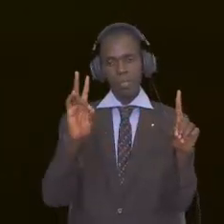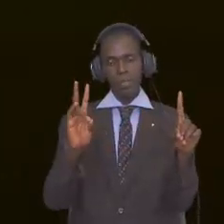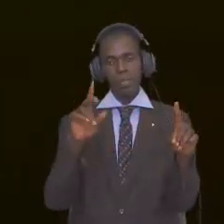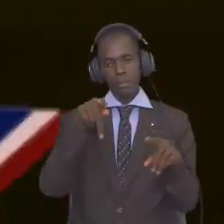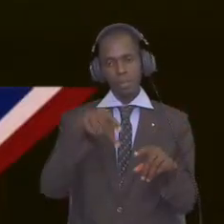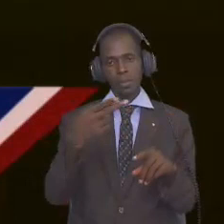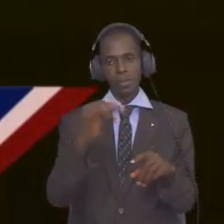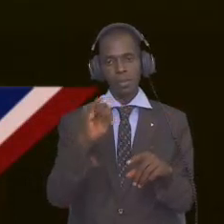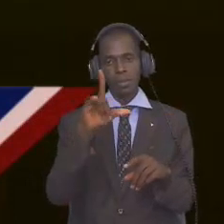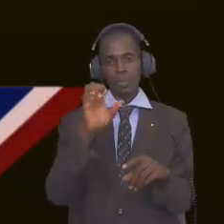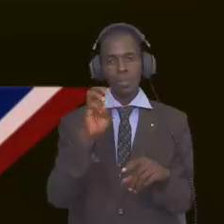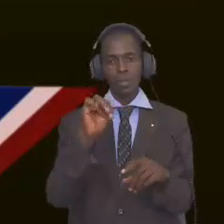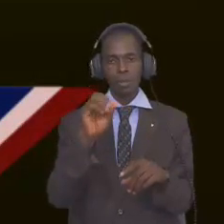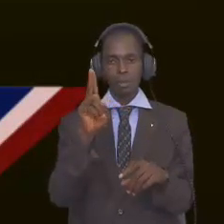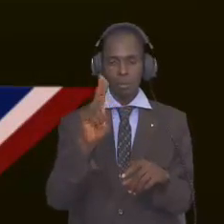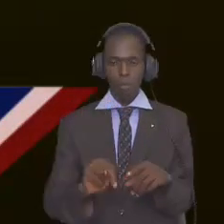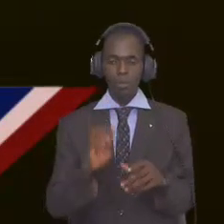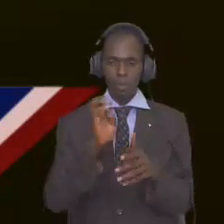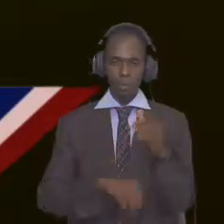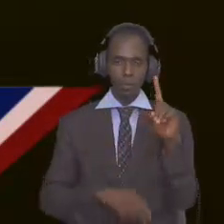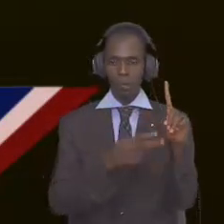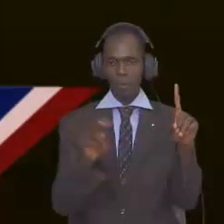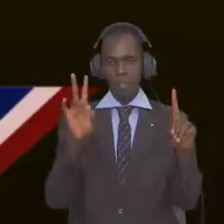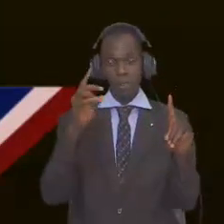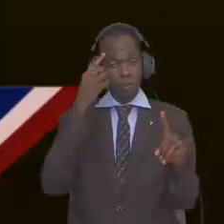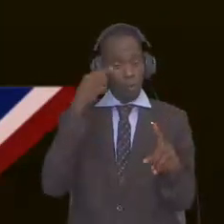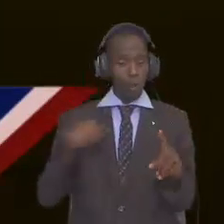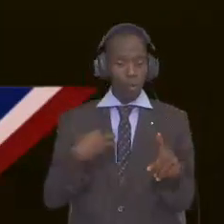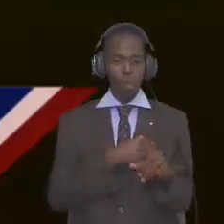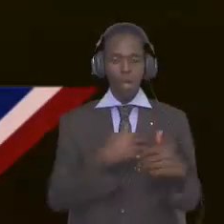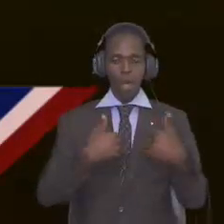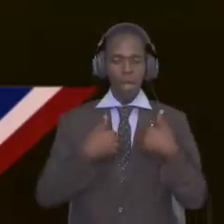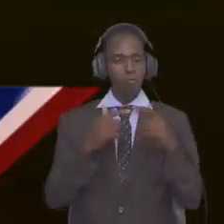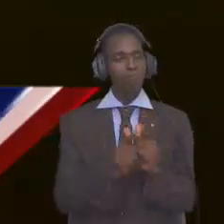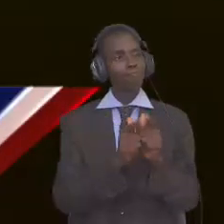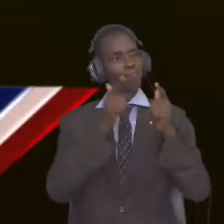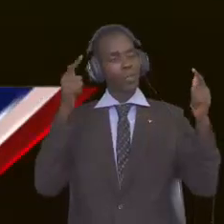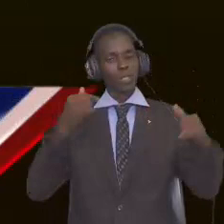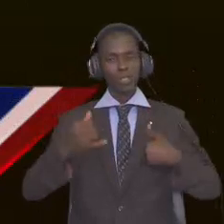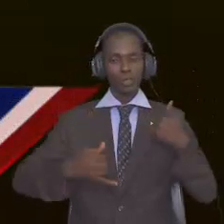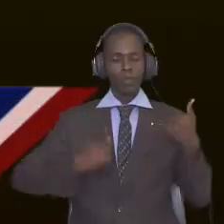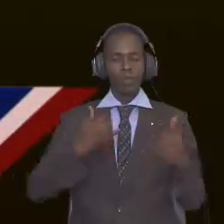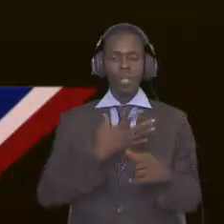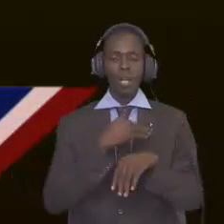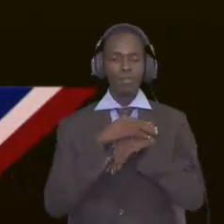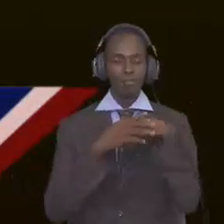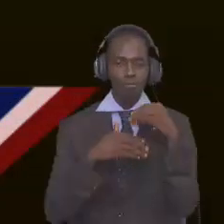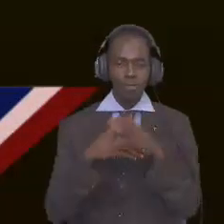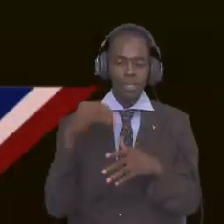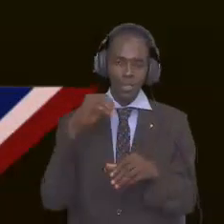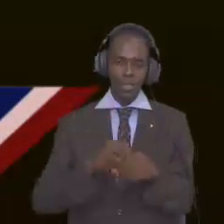chapter 1 verse 7, for we have great joy and consolation in